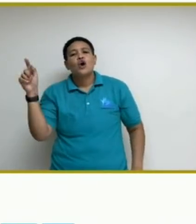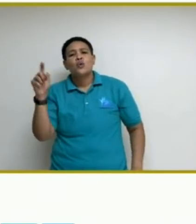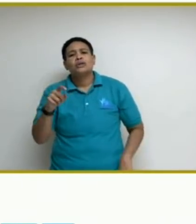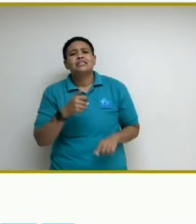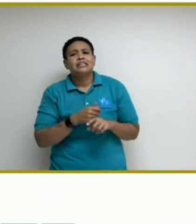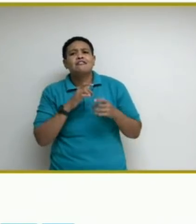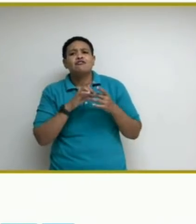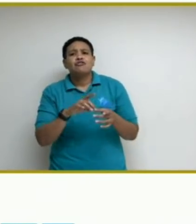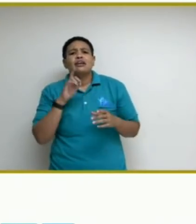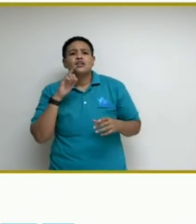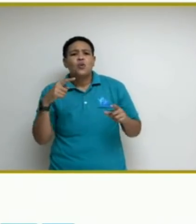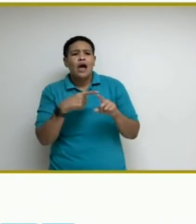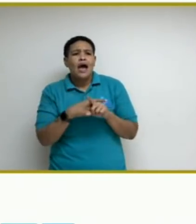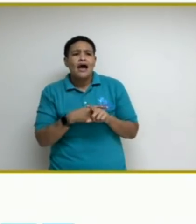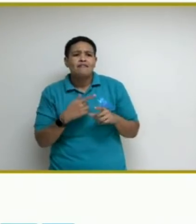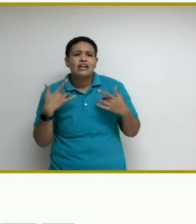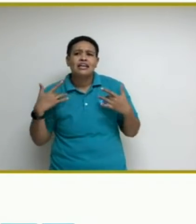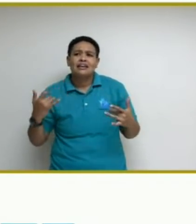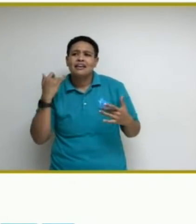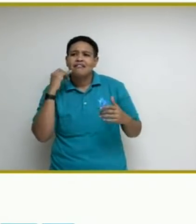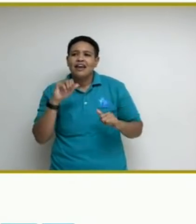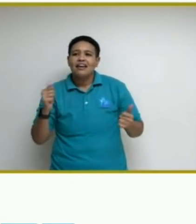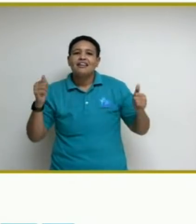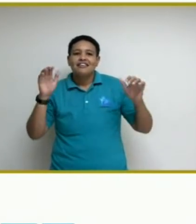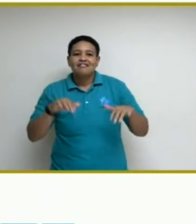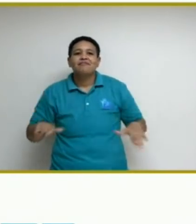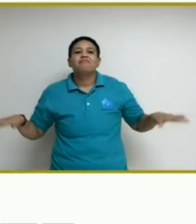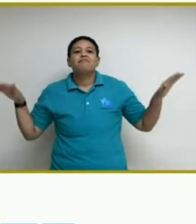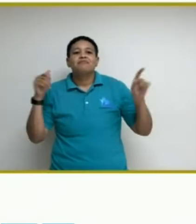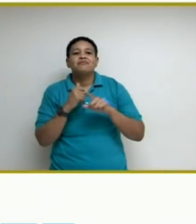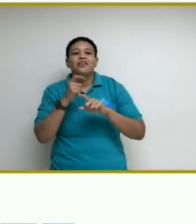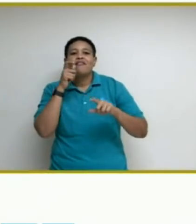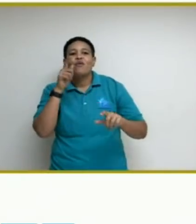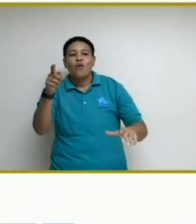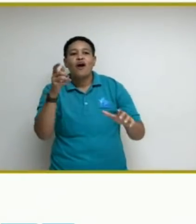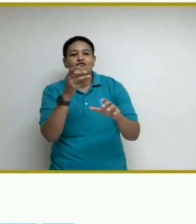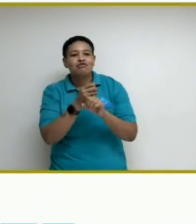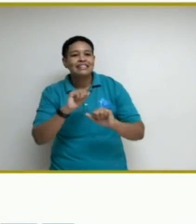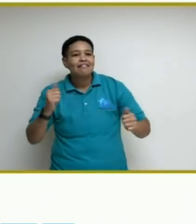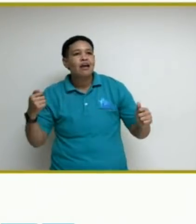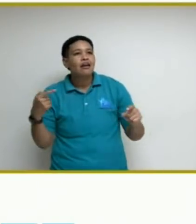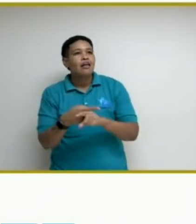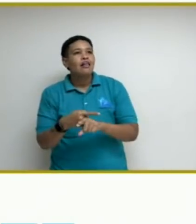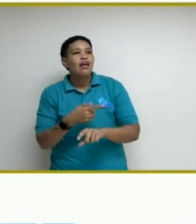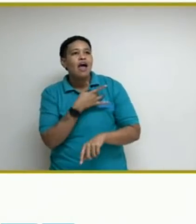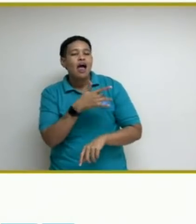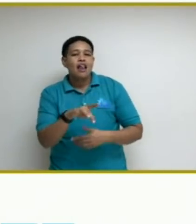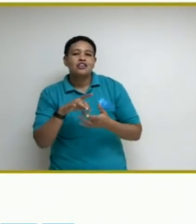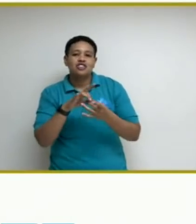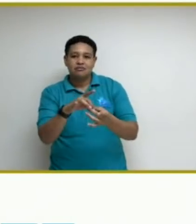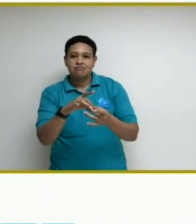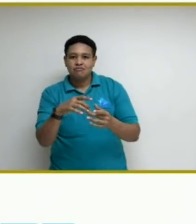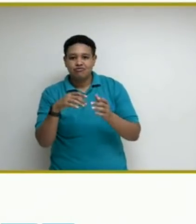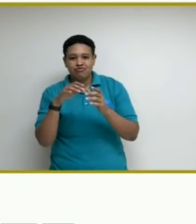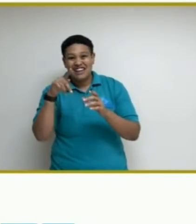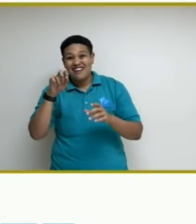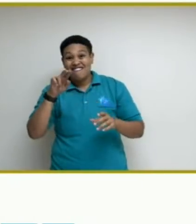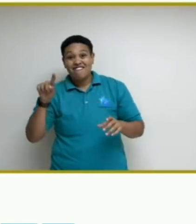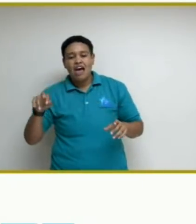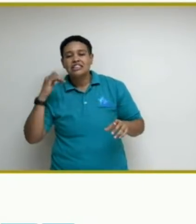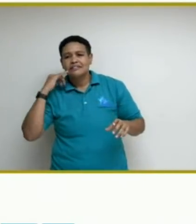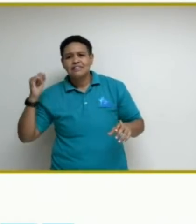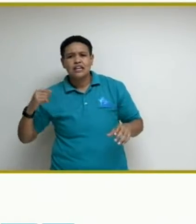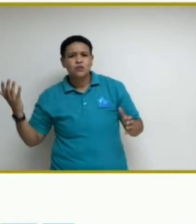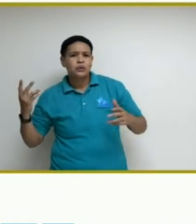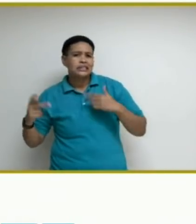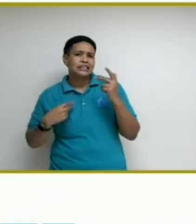the adverse events, if there are any children that have received any adverse events after the vaccination, and if yes, what kinds,